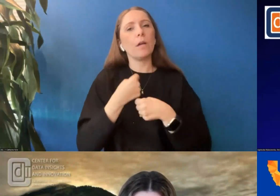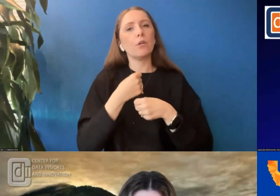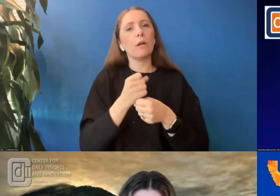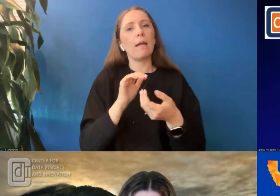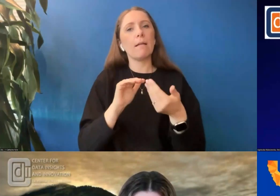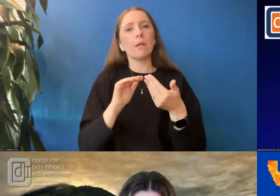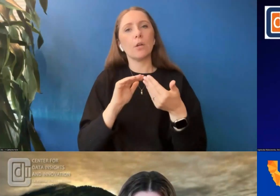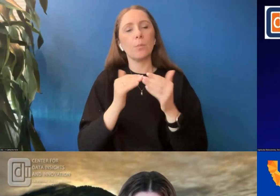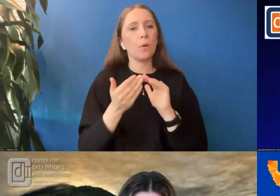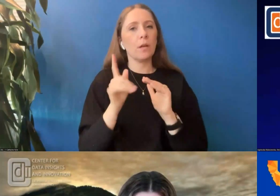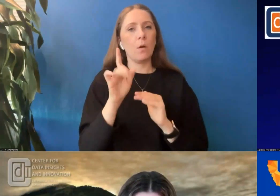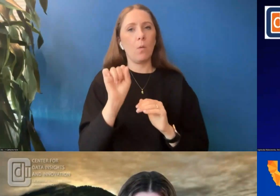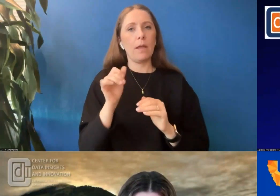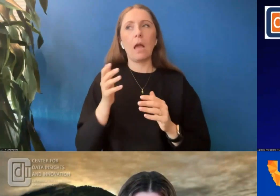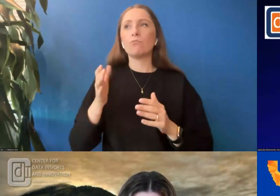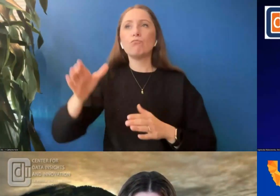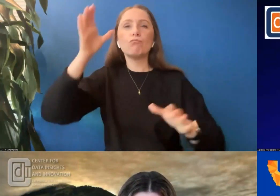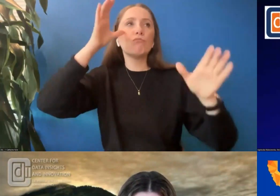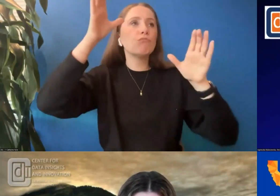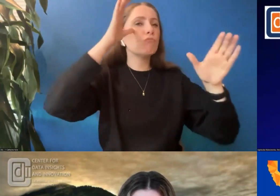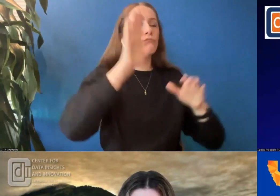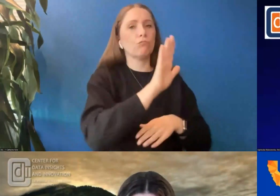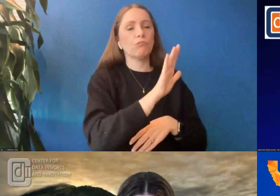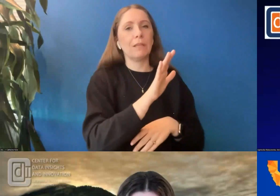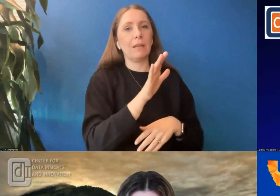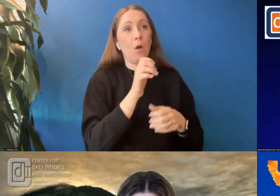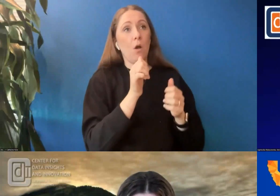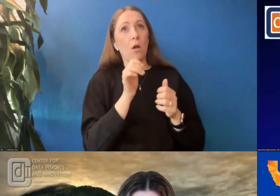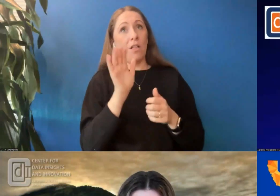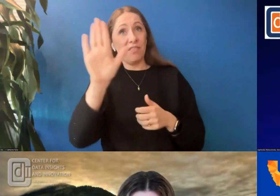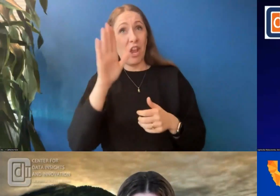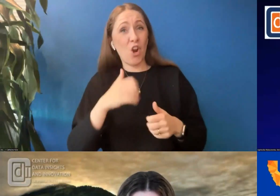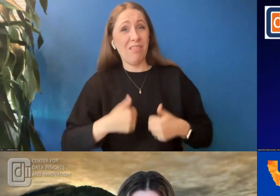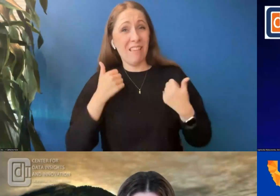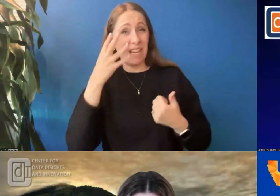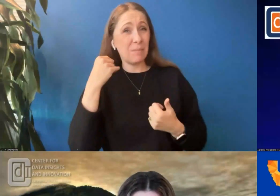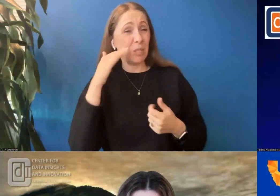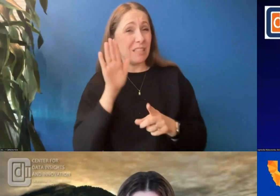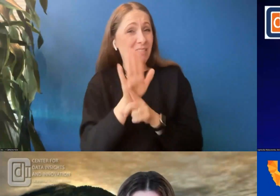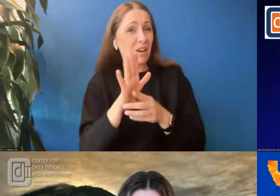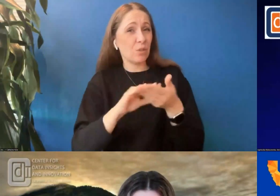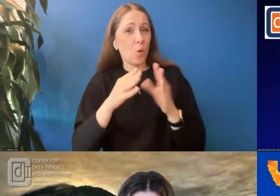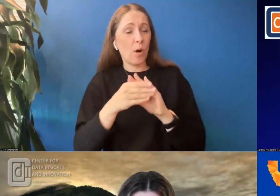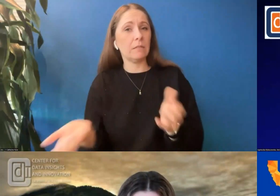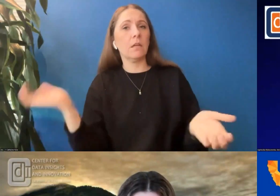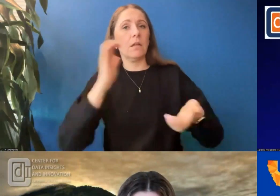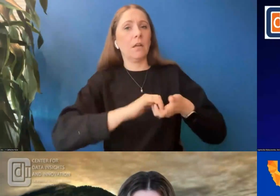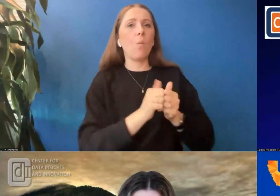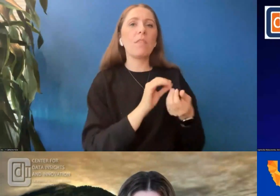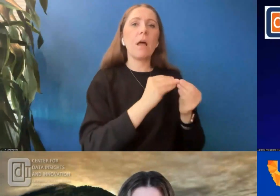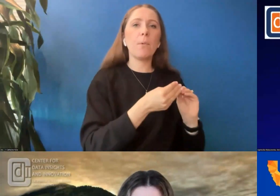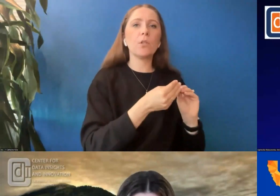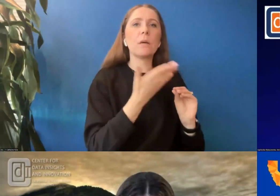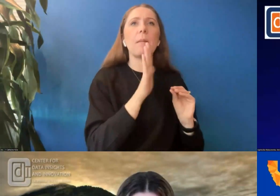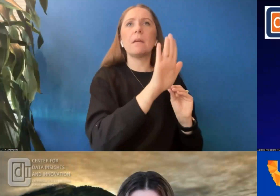community where we can bring those numbers to folks with lived experience, with folks who have been researching these topics